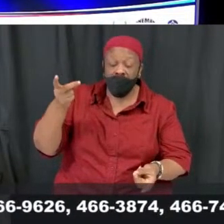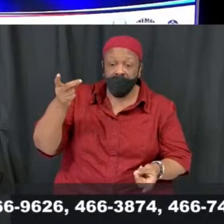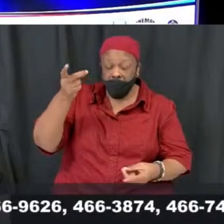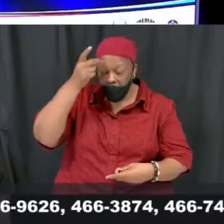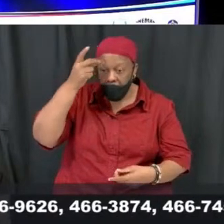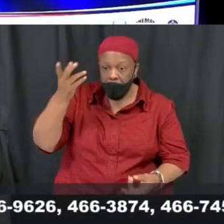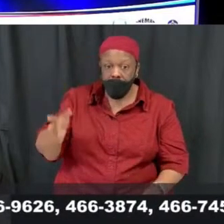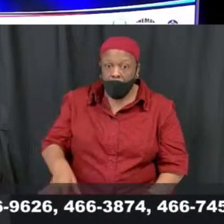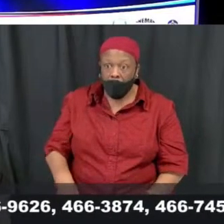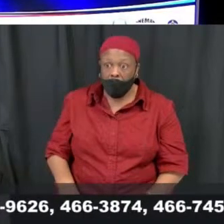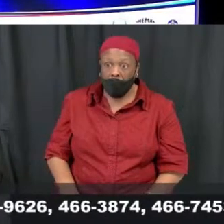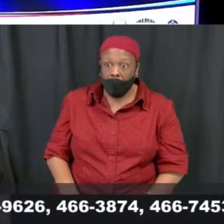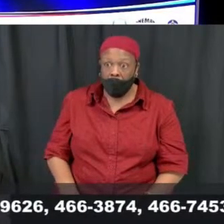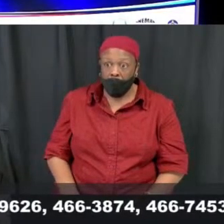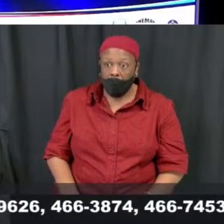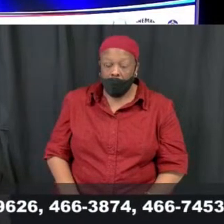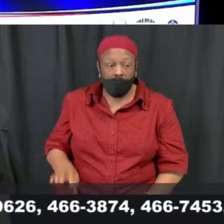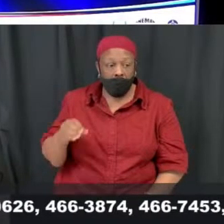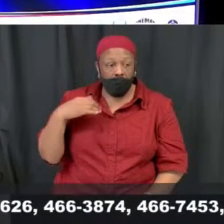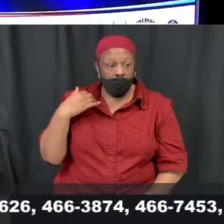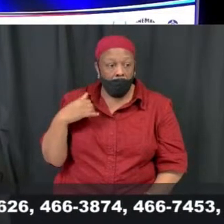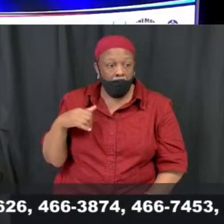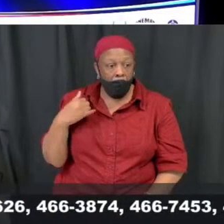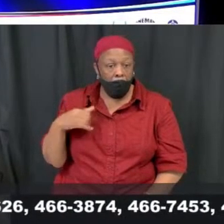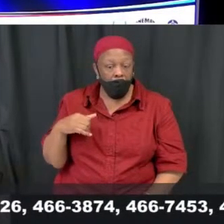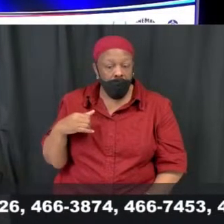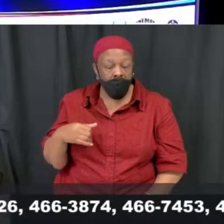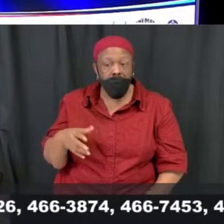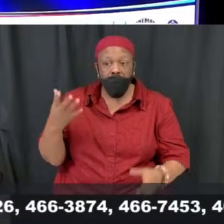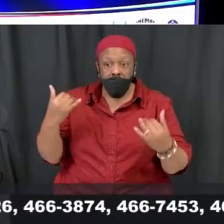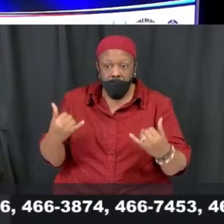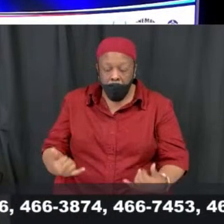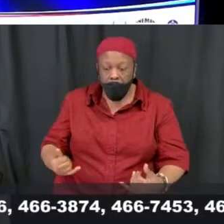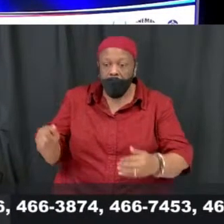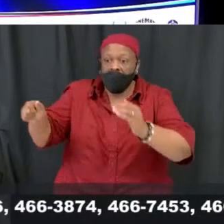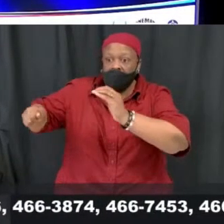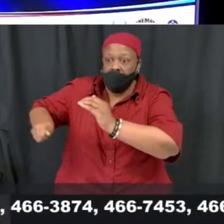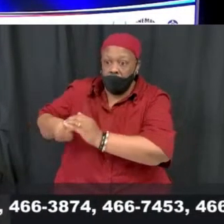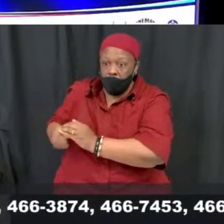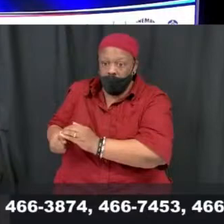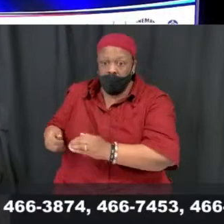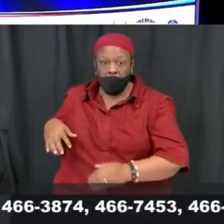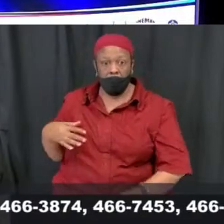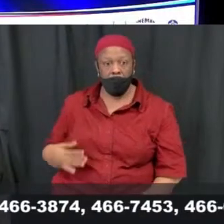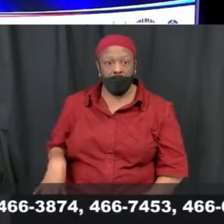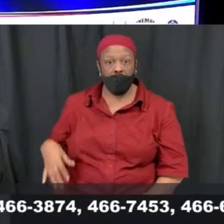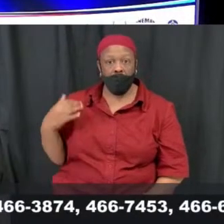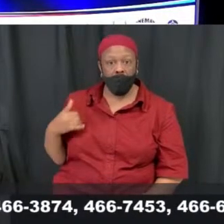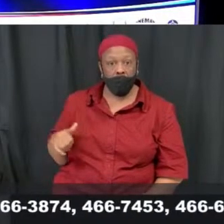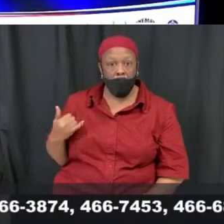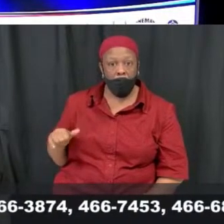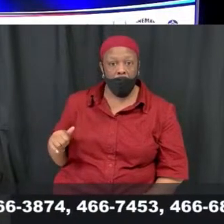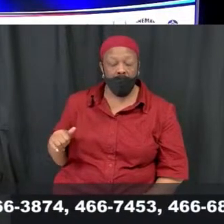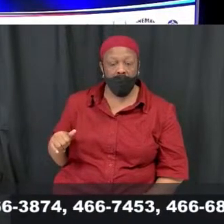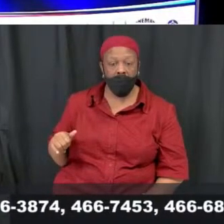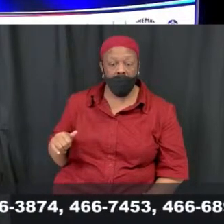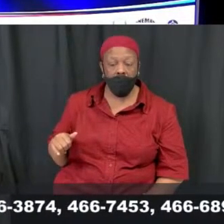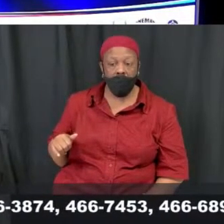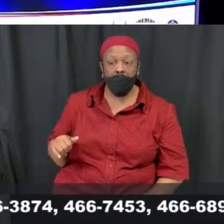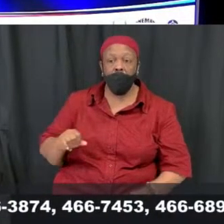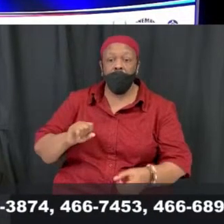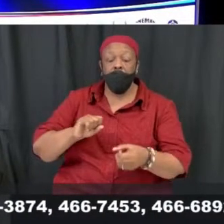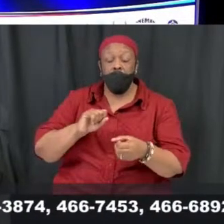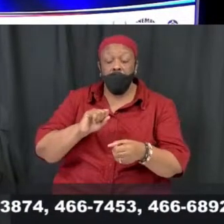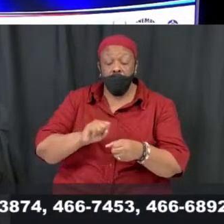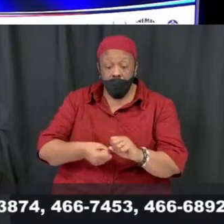they were named as a significant contact and had been placed in quarantine. Some were placed in isolation because they